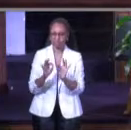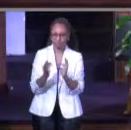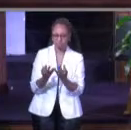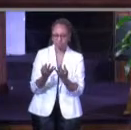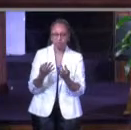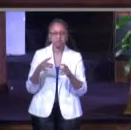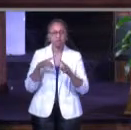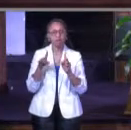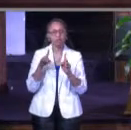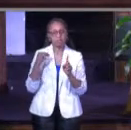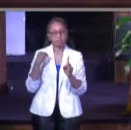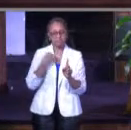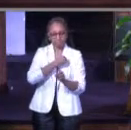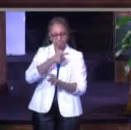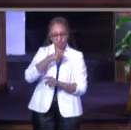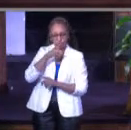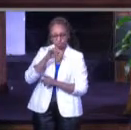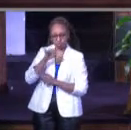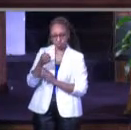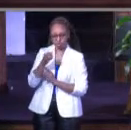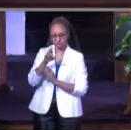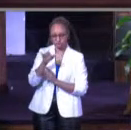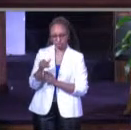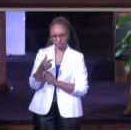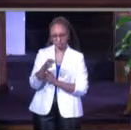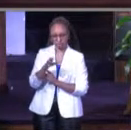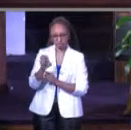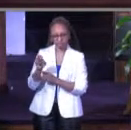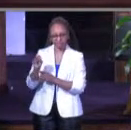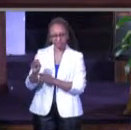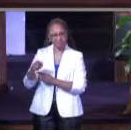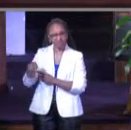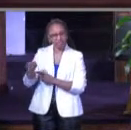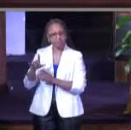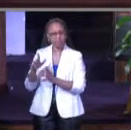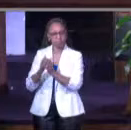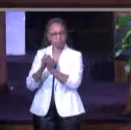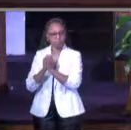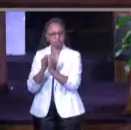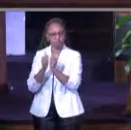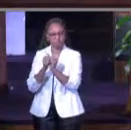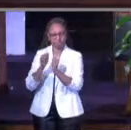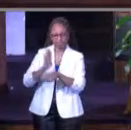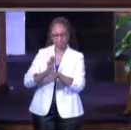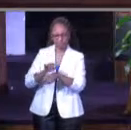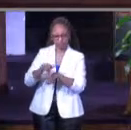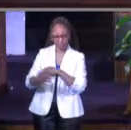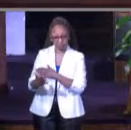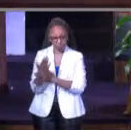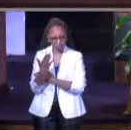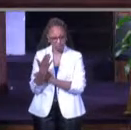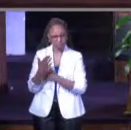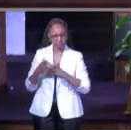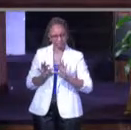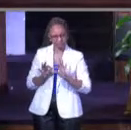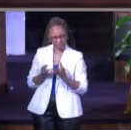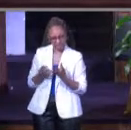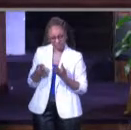Bethel members, Sister Jerry Green and family are worshiping with Bethel this morning. The